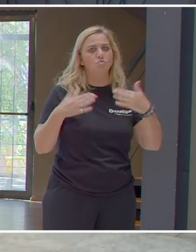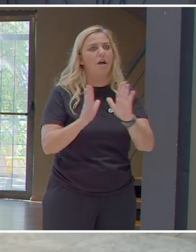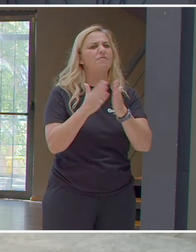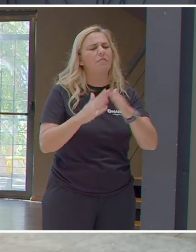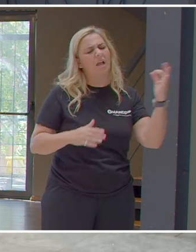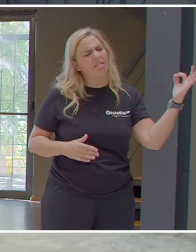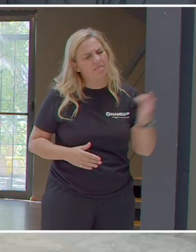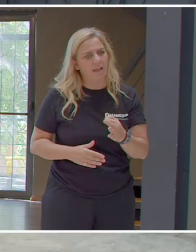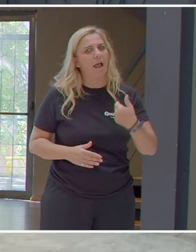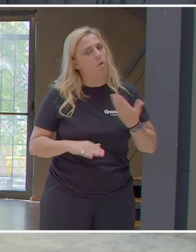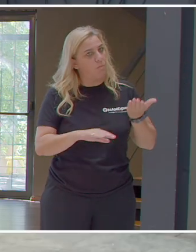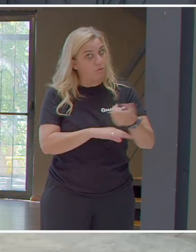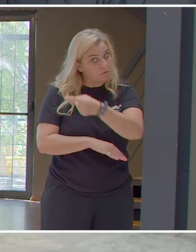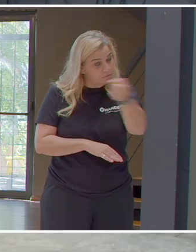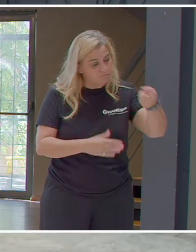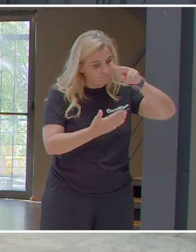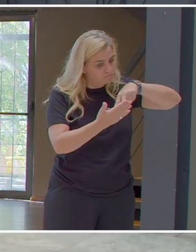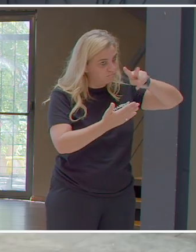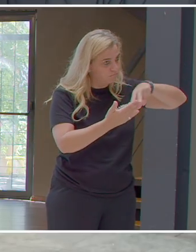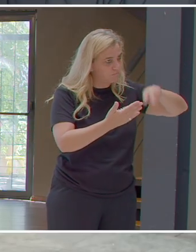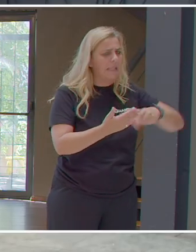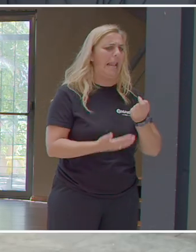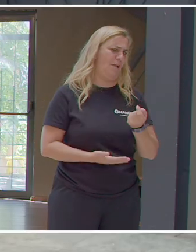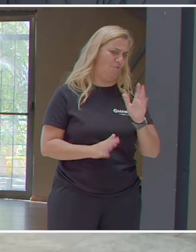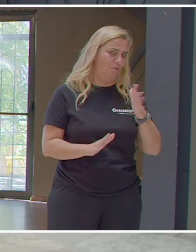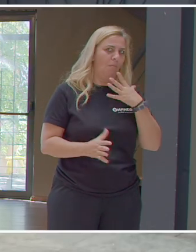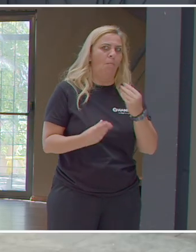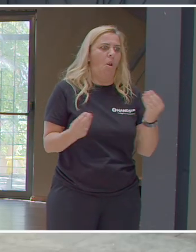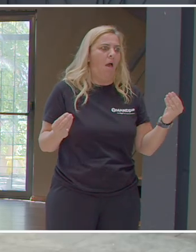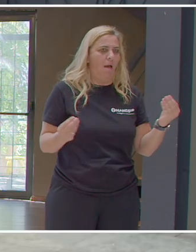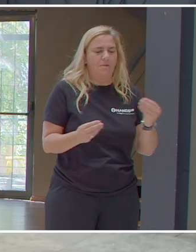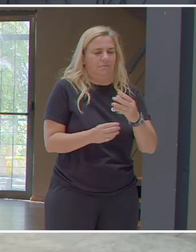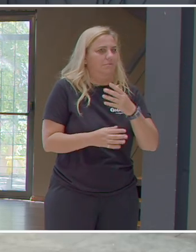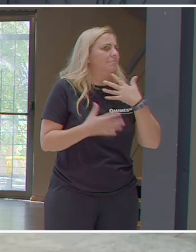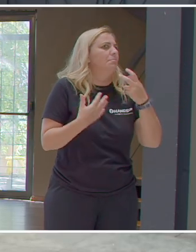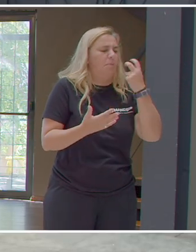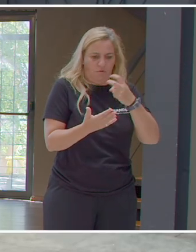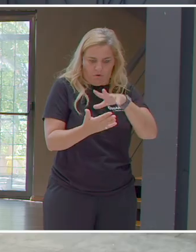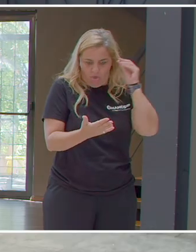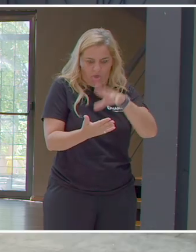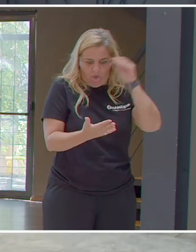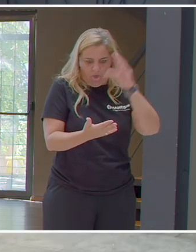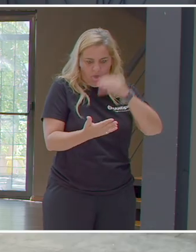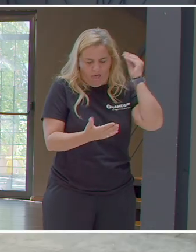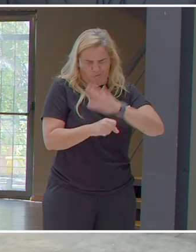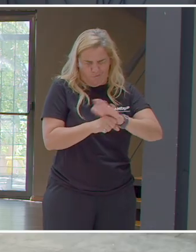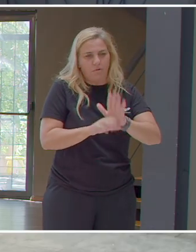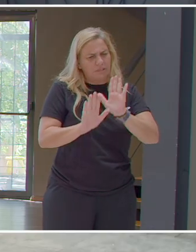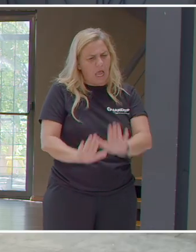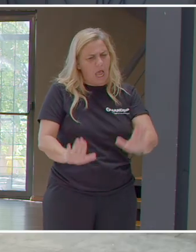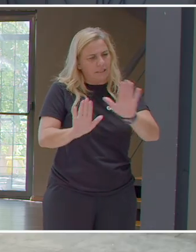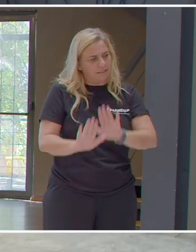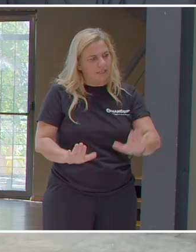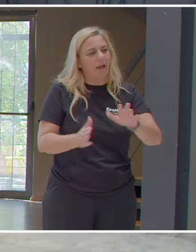and I would recommend to read them. Just do it bit by bit because it's so much information in them. You can go on